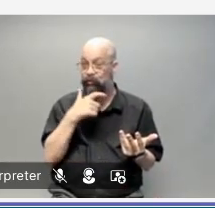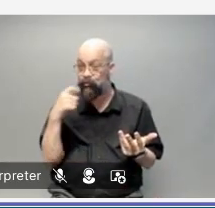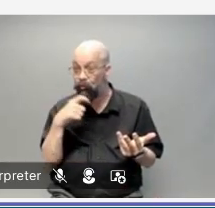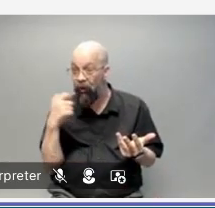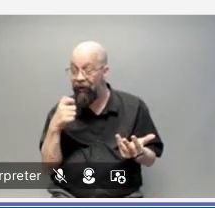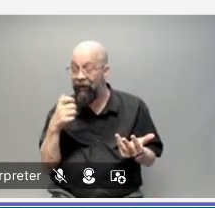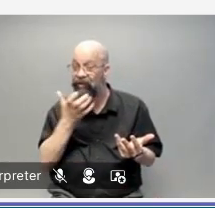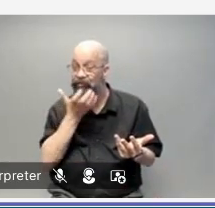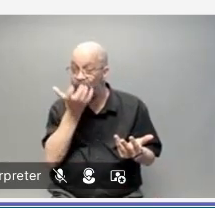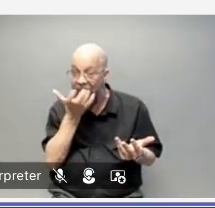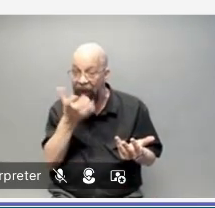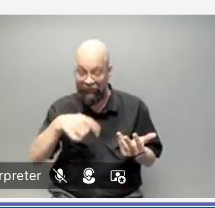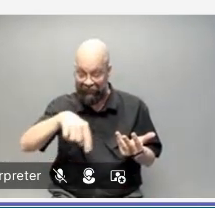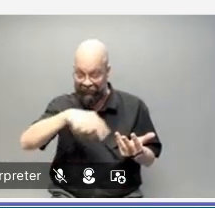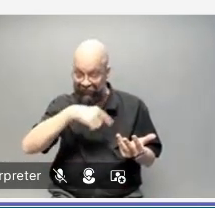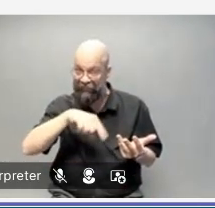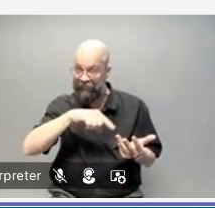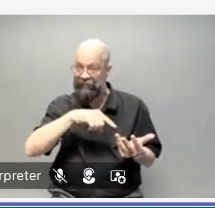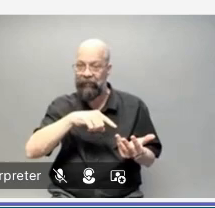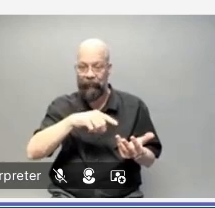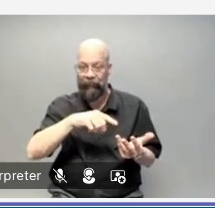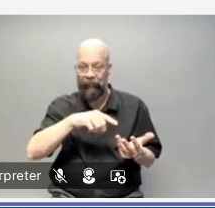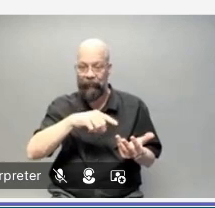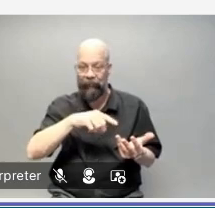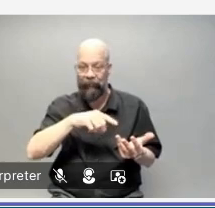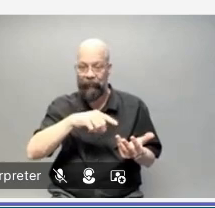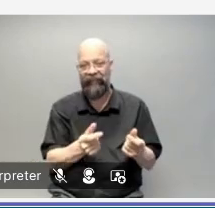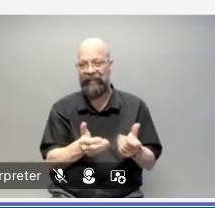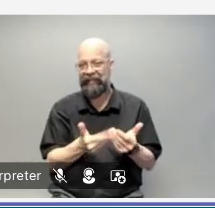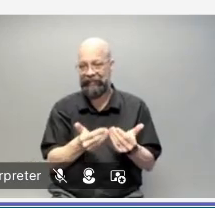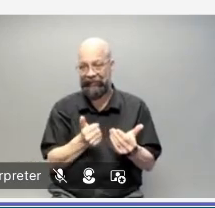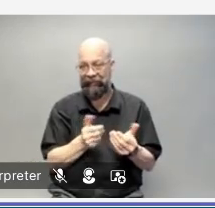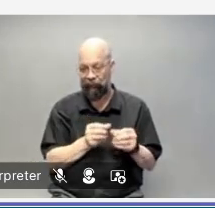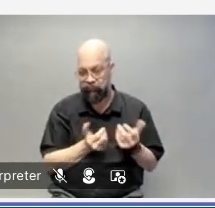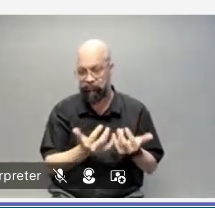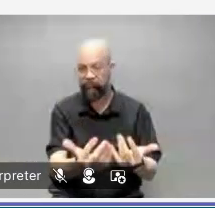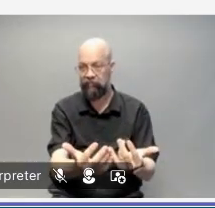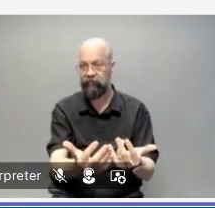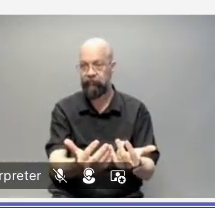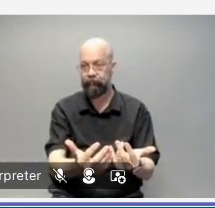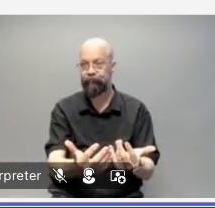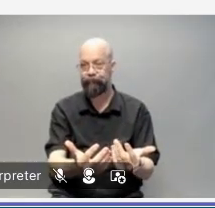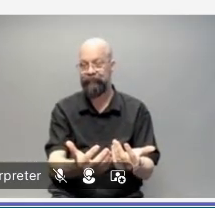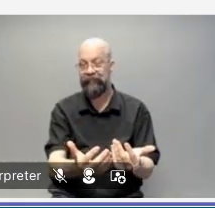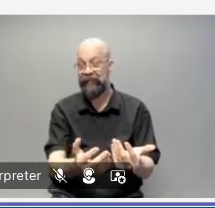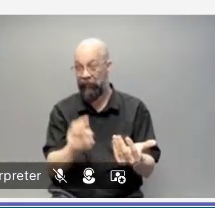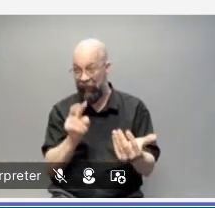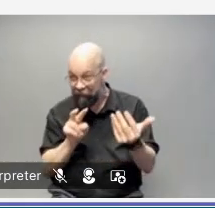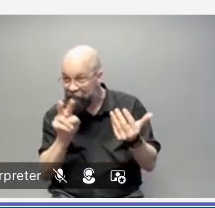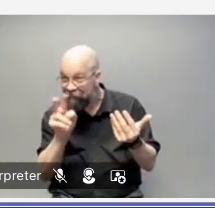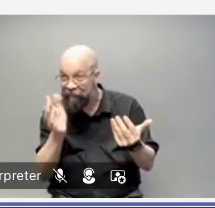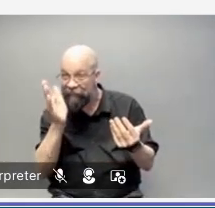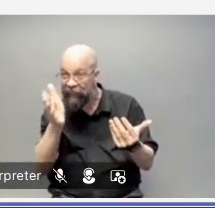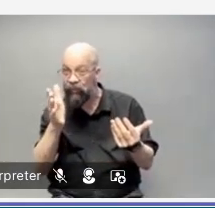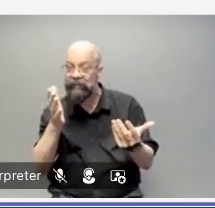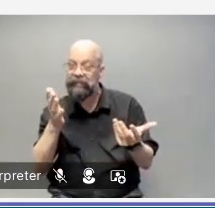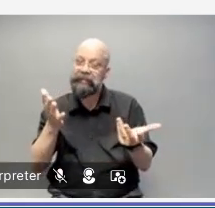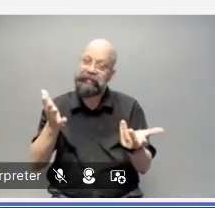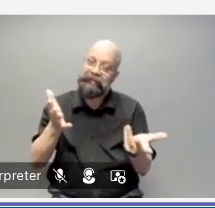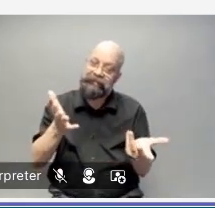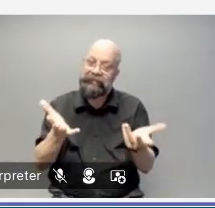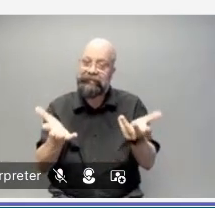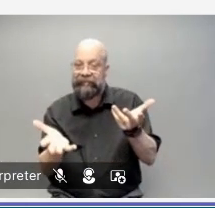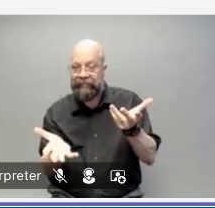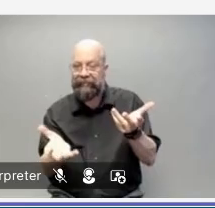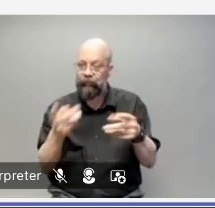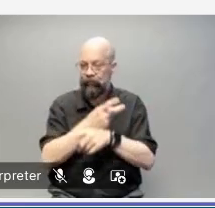up in the fire activity. So that's sort of maybe a taste of what's to come later this summer and into the